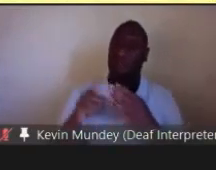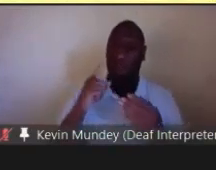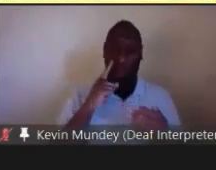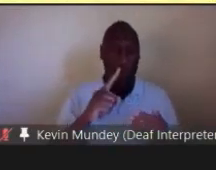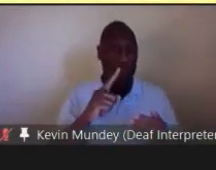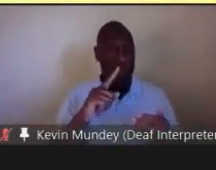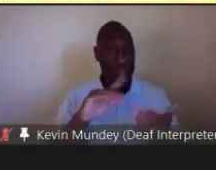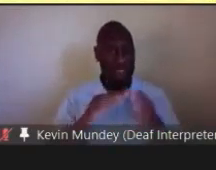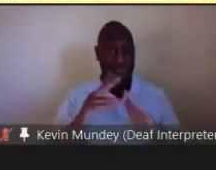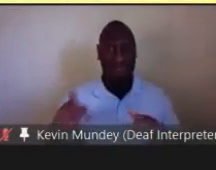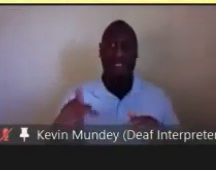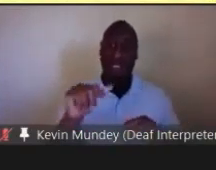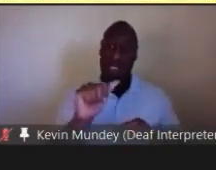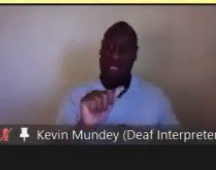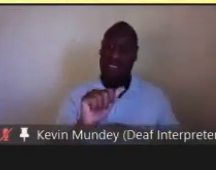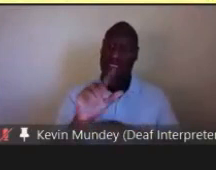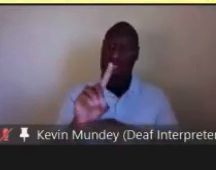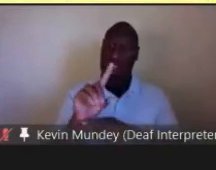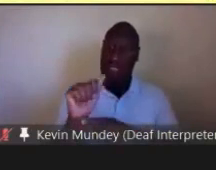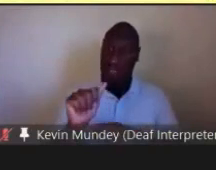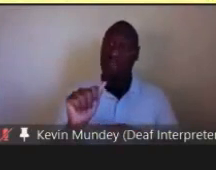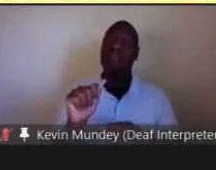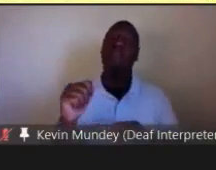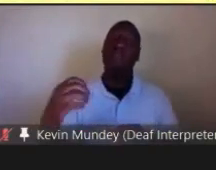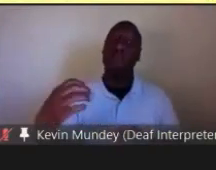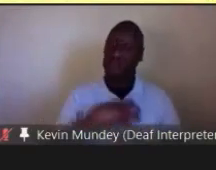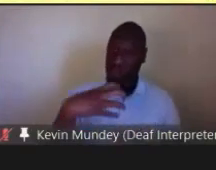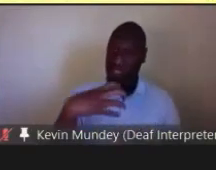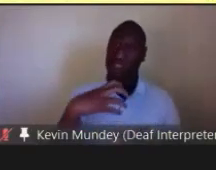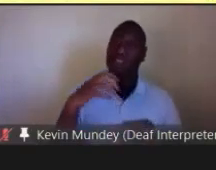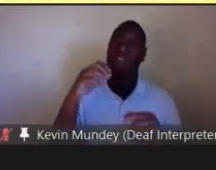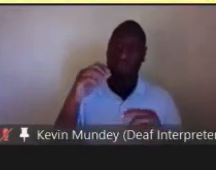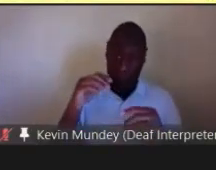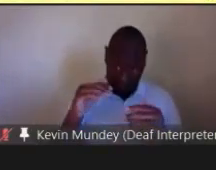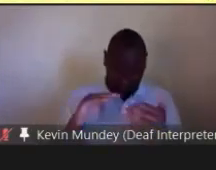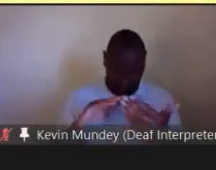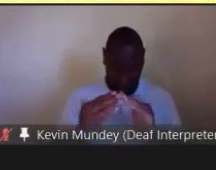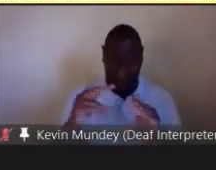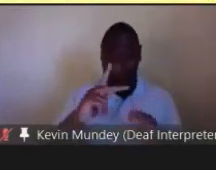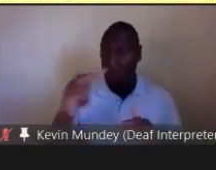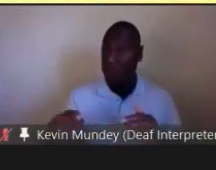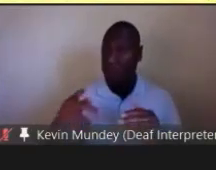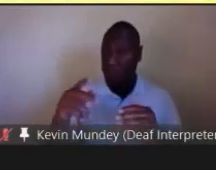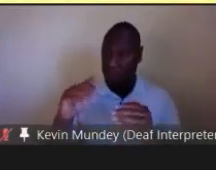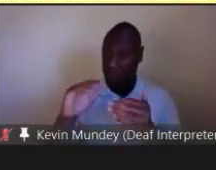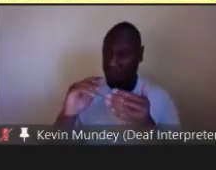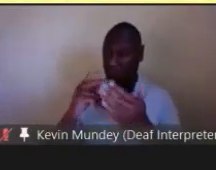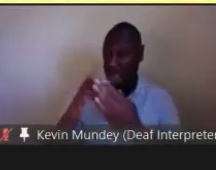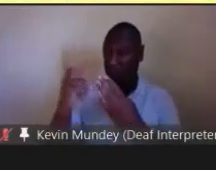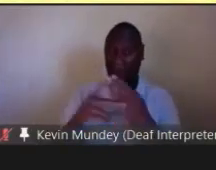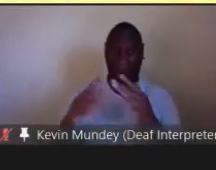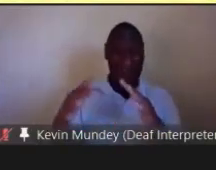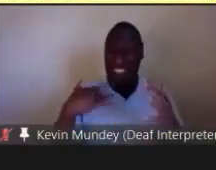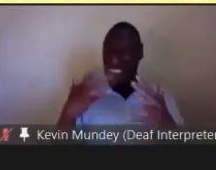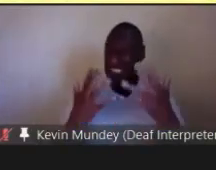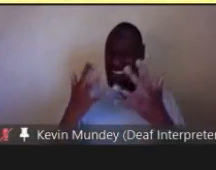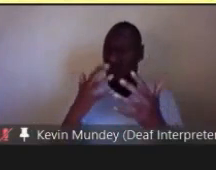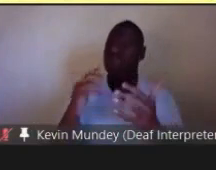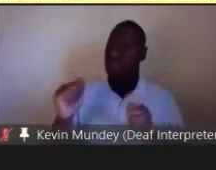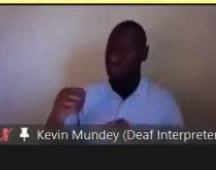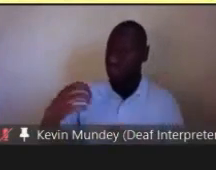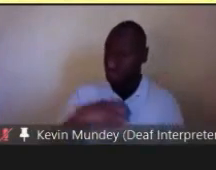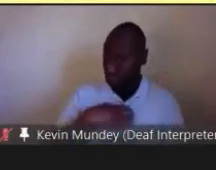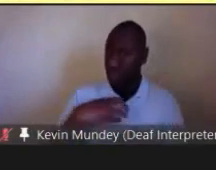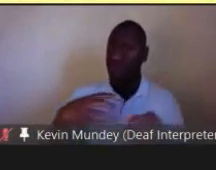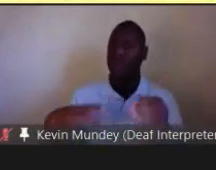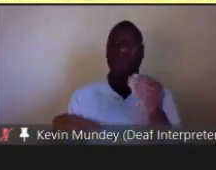grievances related to city programs and/or facilities. We additionally provide a quarterly